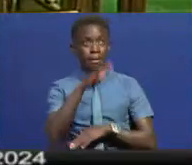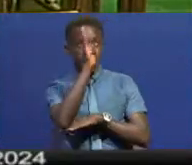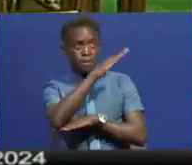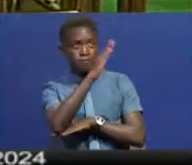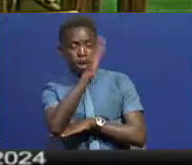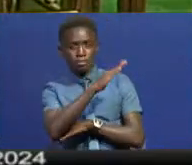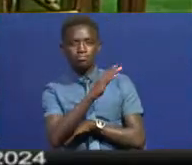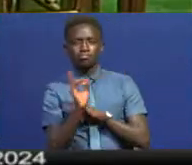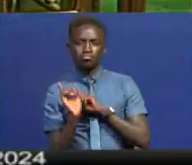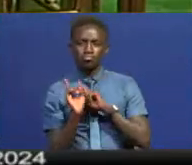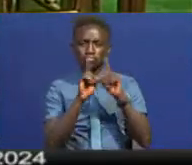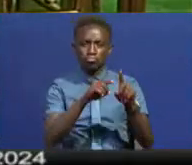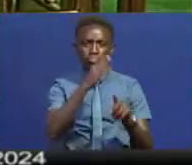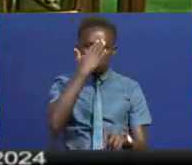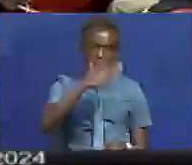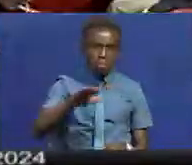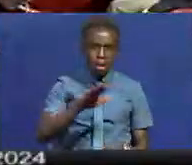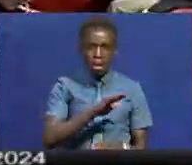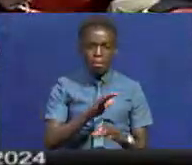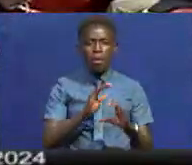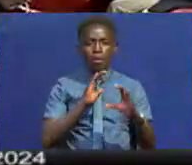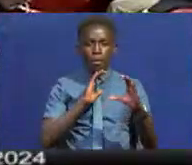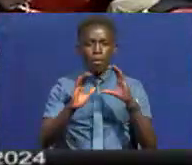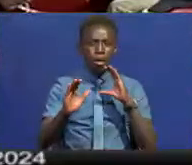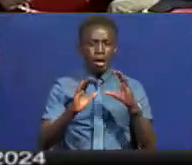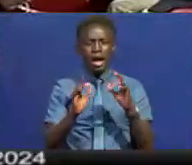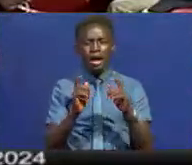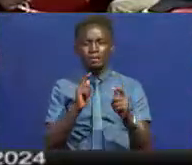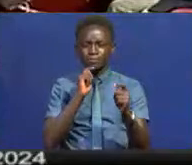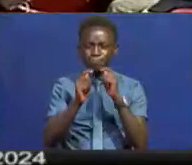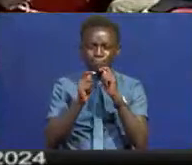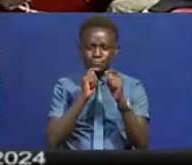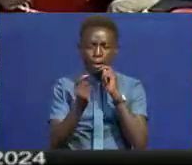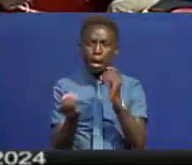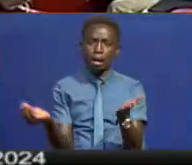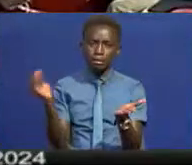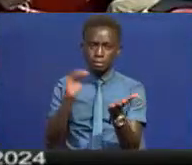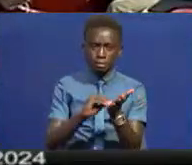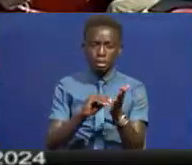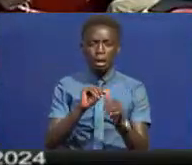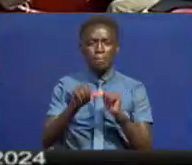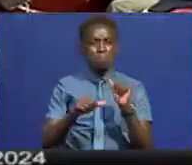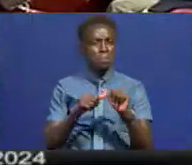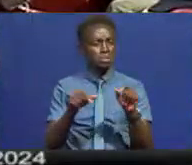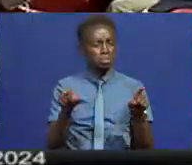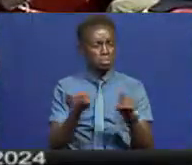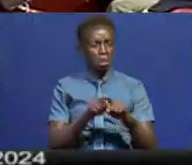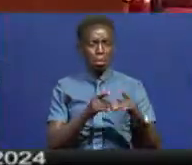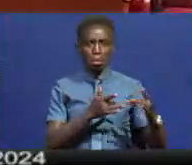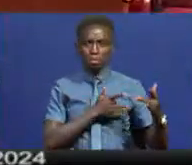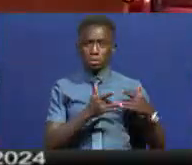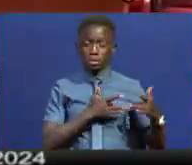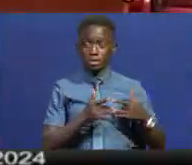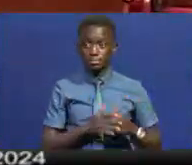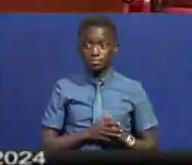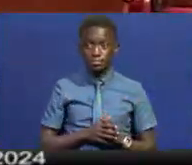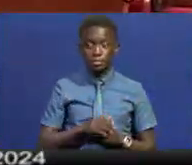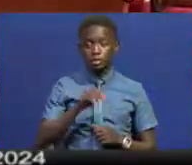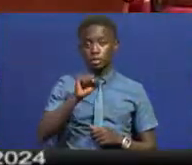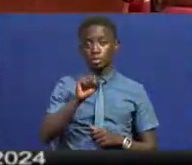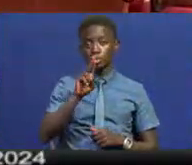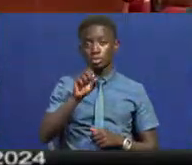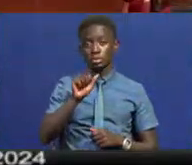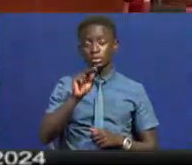similar concerns. During her grilling, Nakhumicha threw a spanner into the works, stating that the 2017